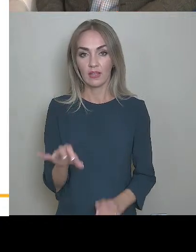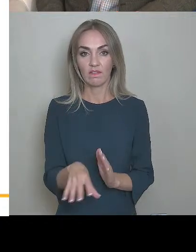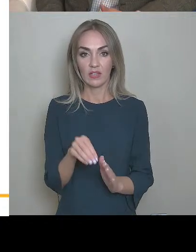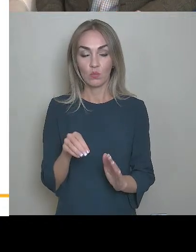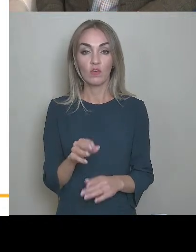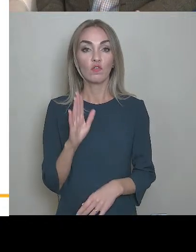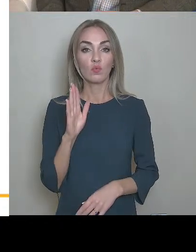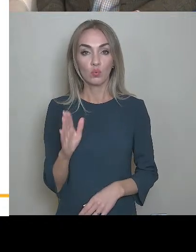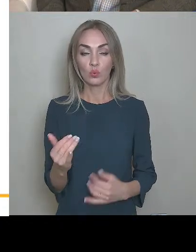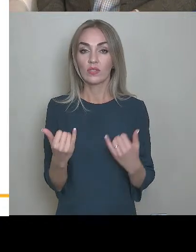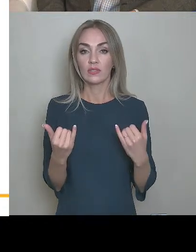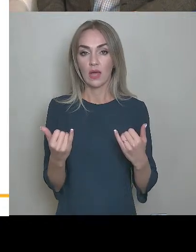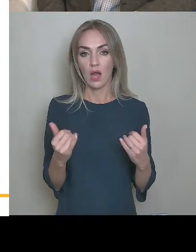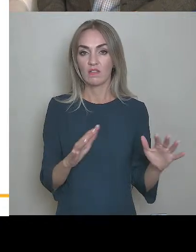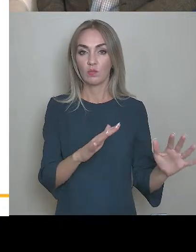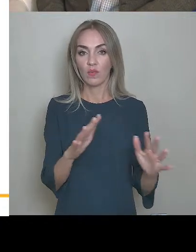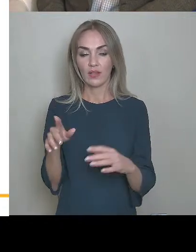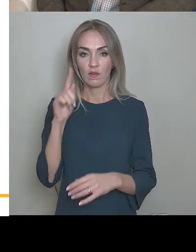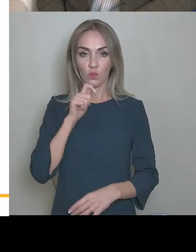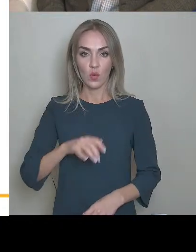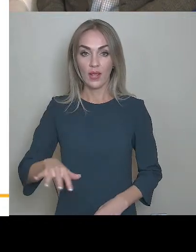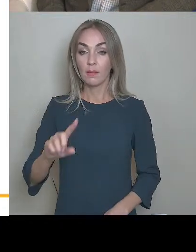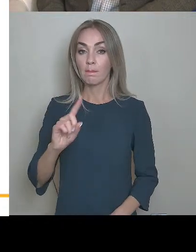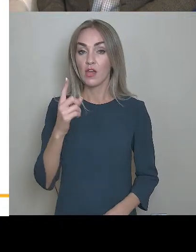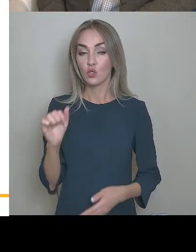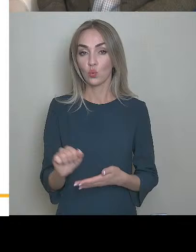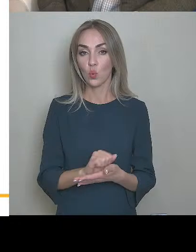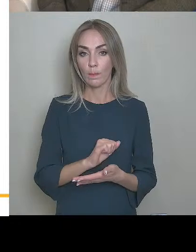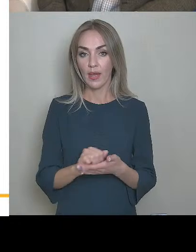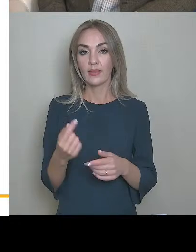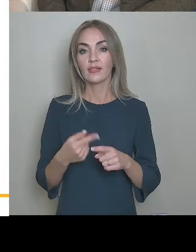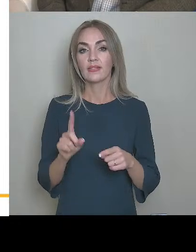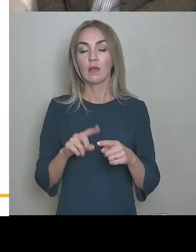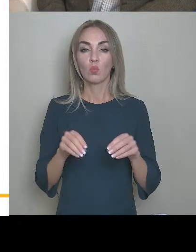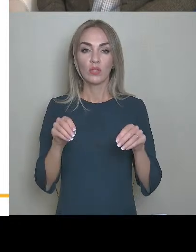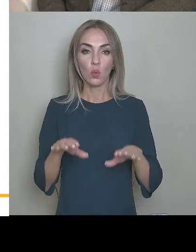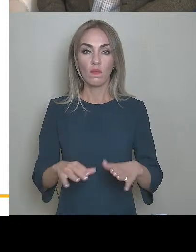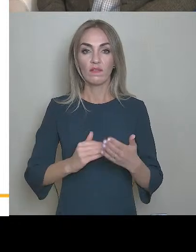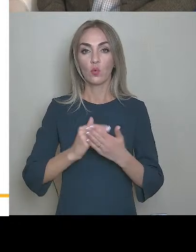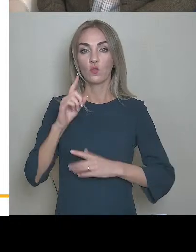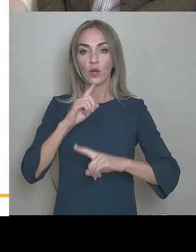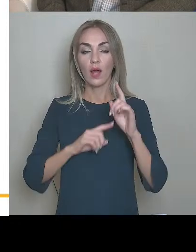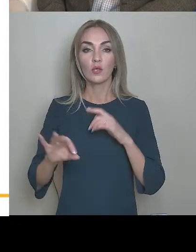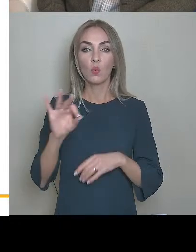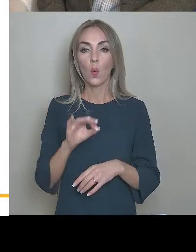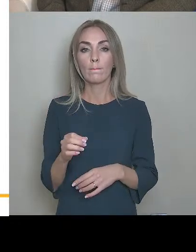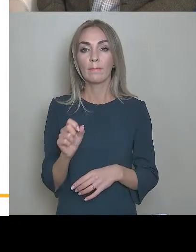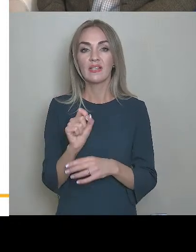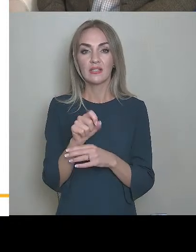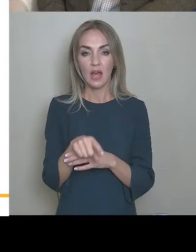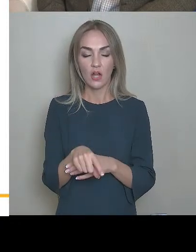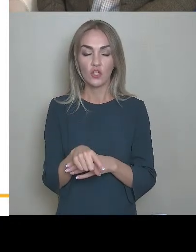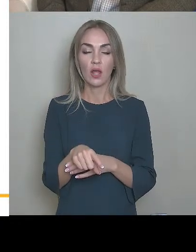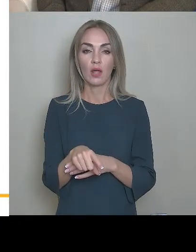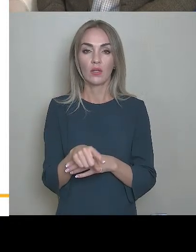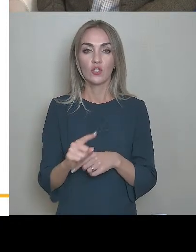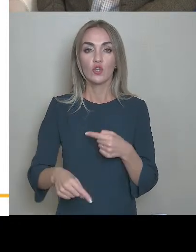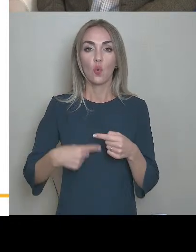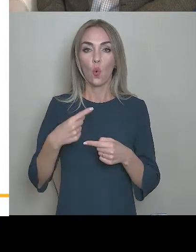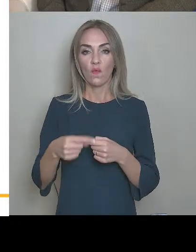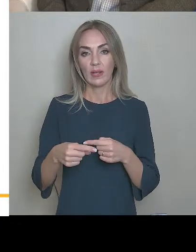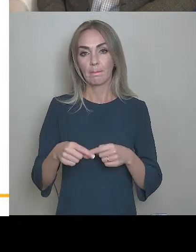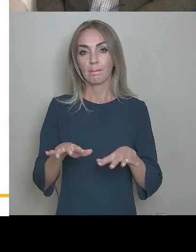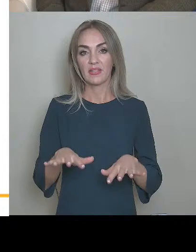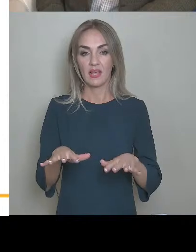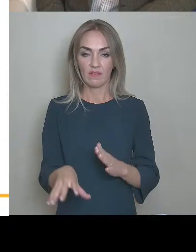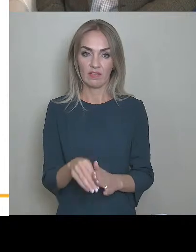documents which define the kinds of election which are going to take place in Ukraine. The first document is